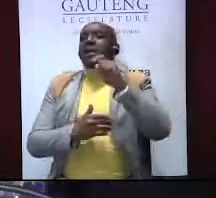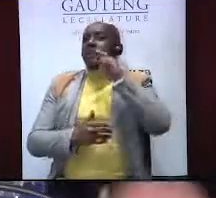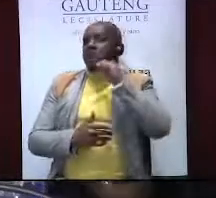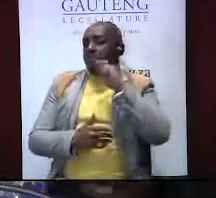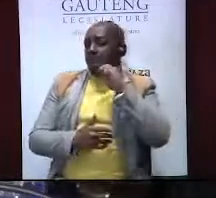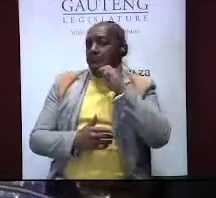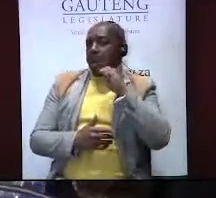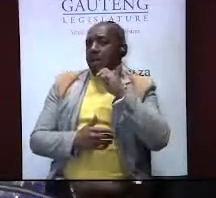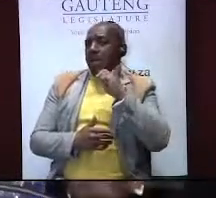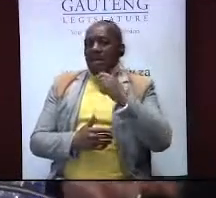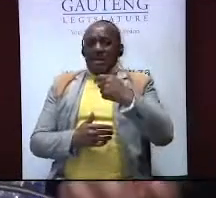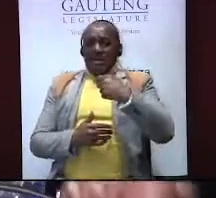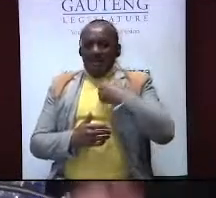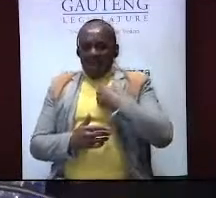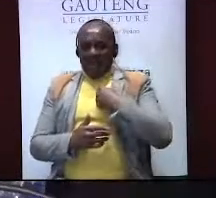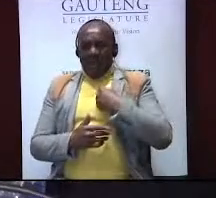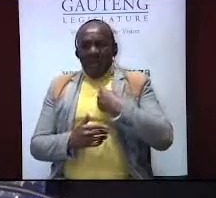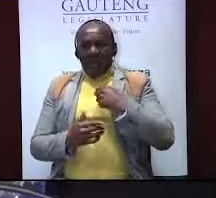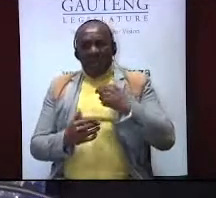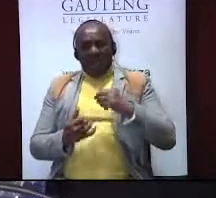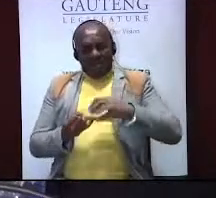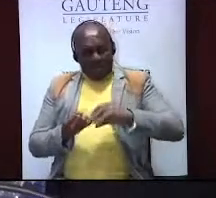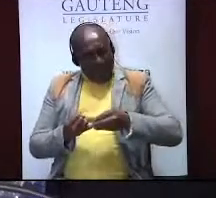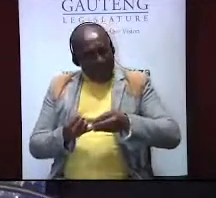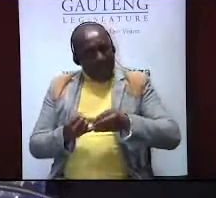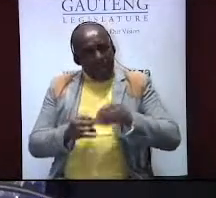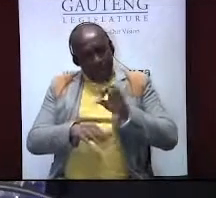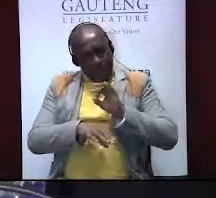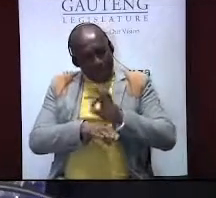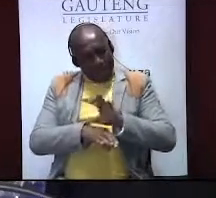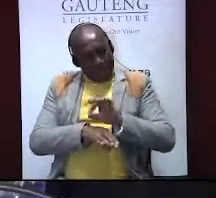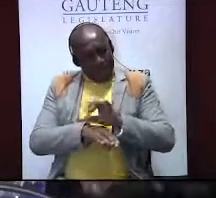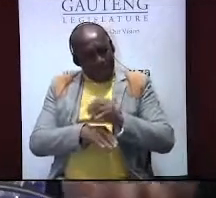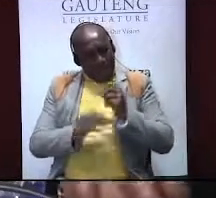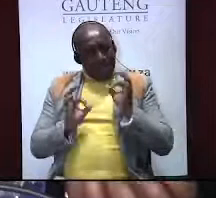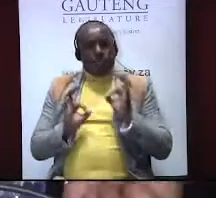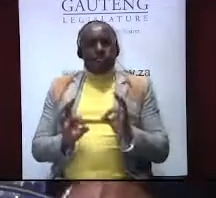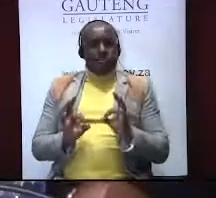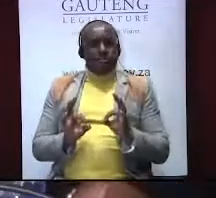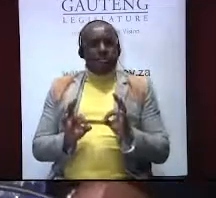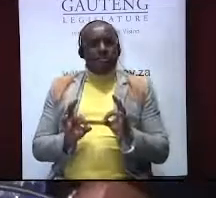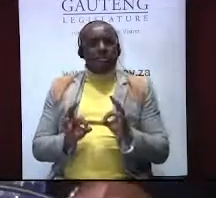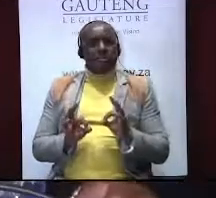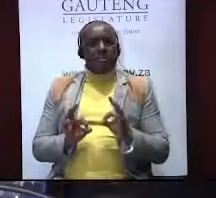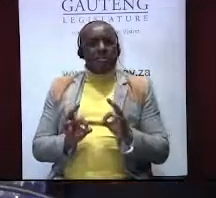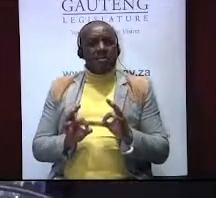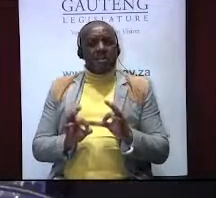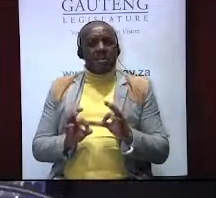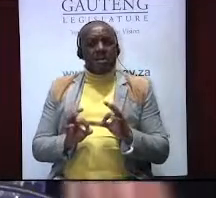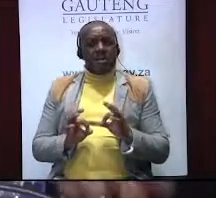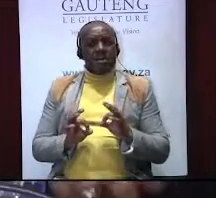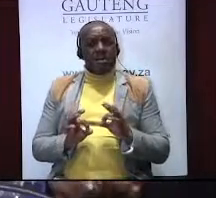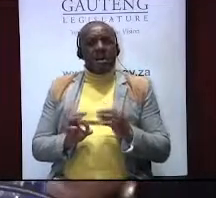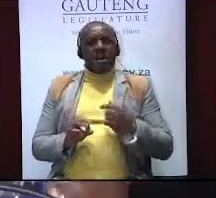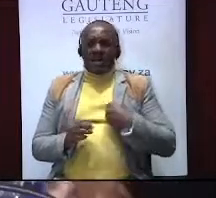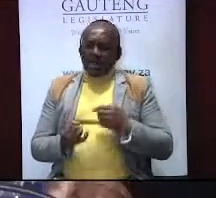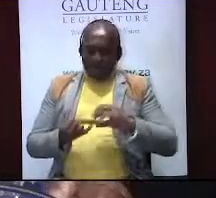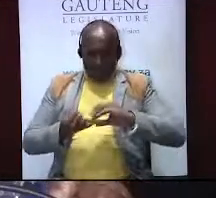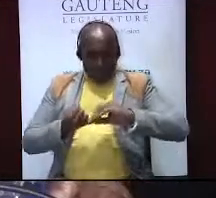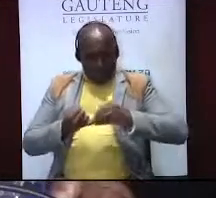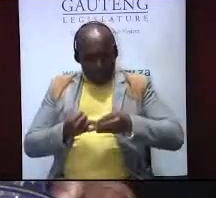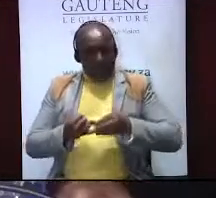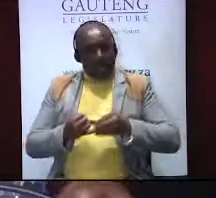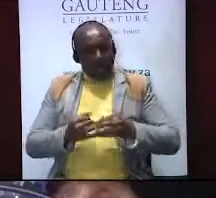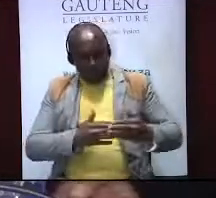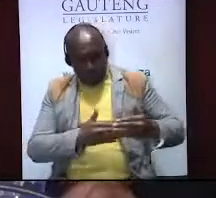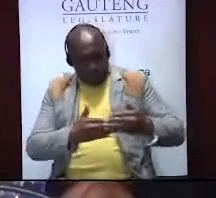we rear them accordingly? Did we, you know, nurture them